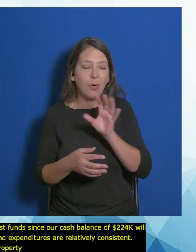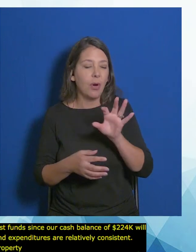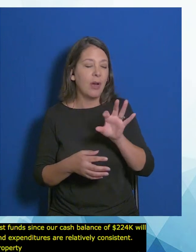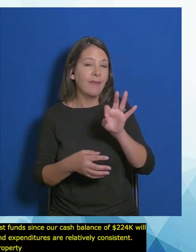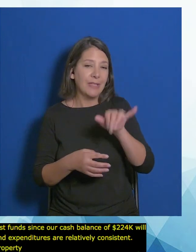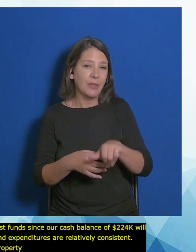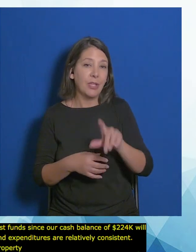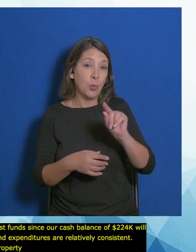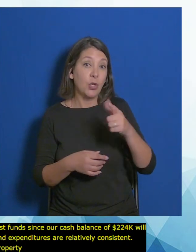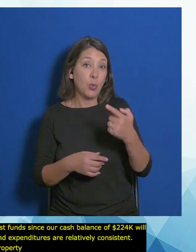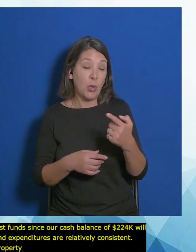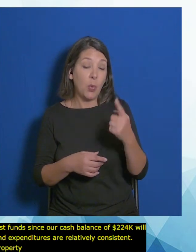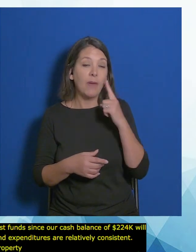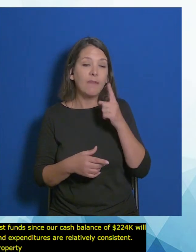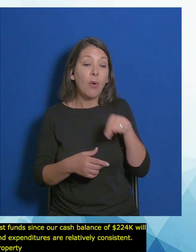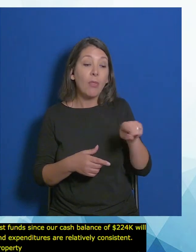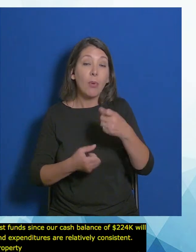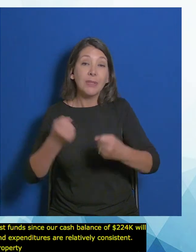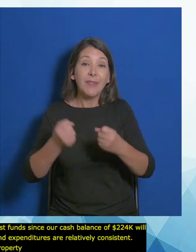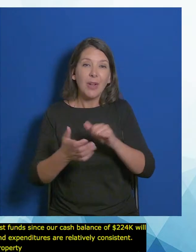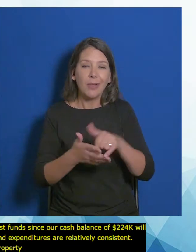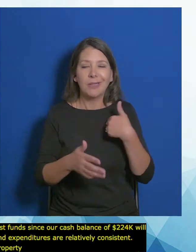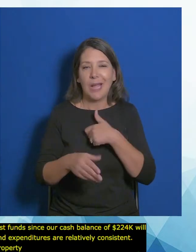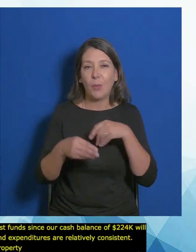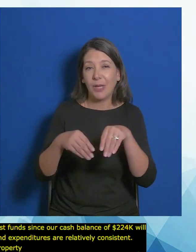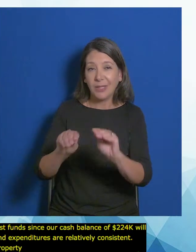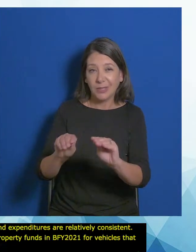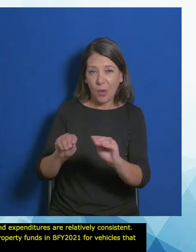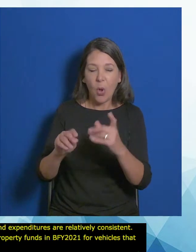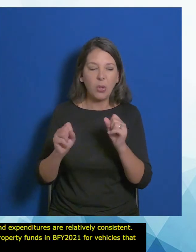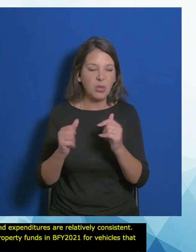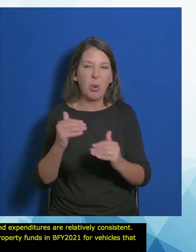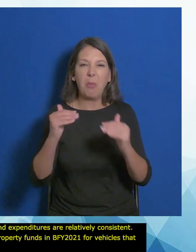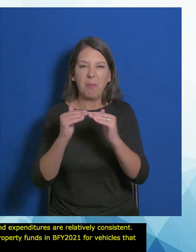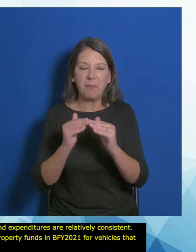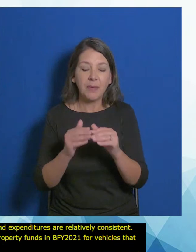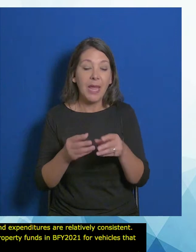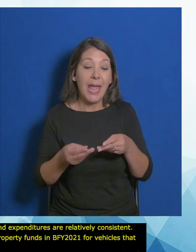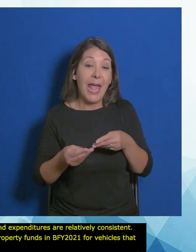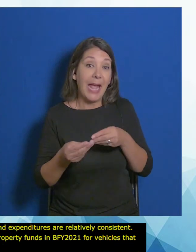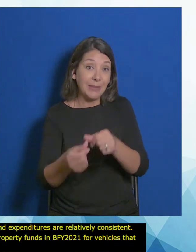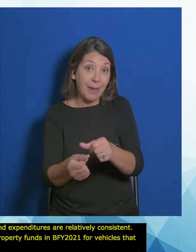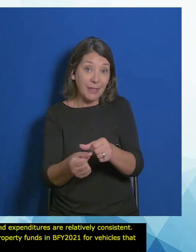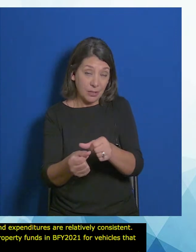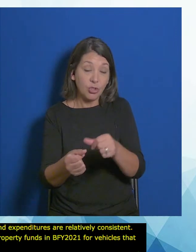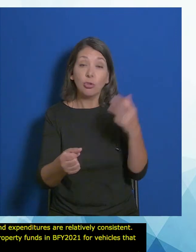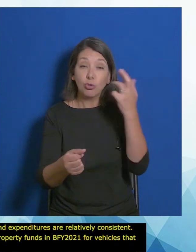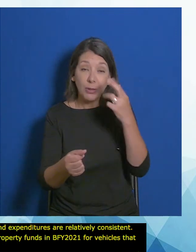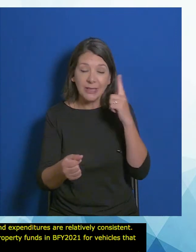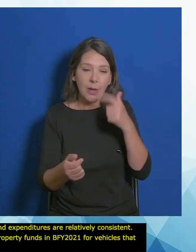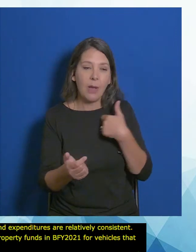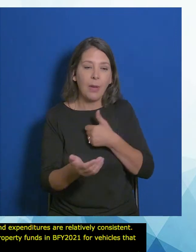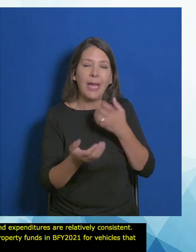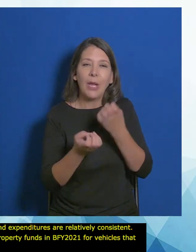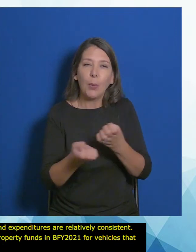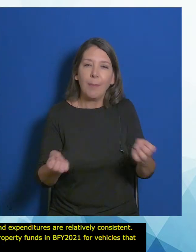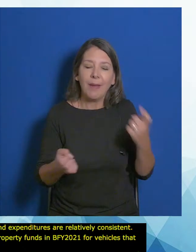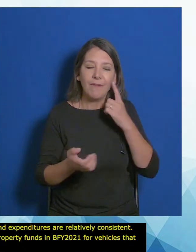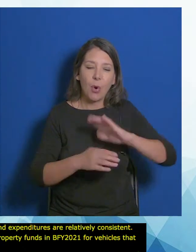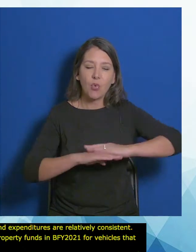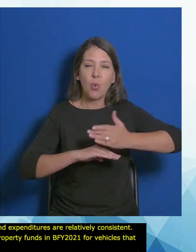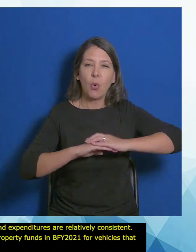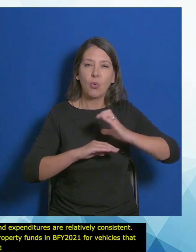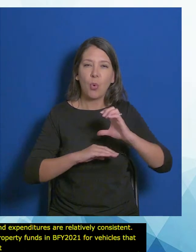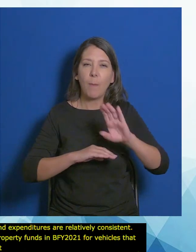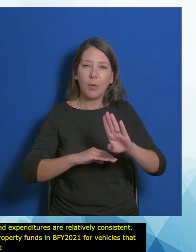for vehicles that were sold. The major difference in expenditures is an increase in equipment with the purchase of Chromebooks for the